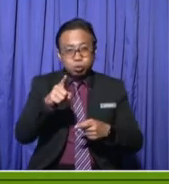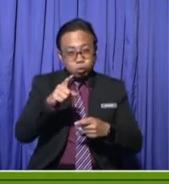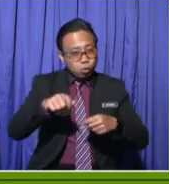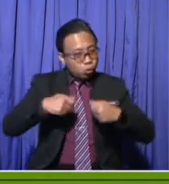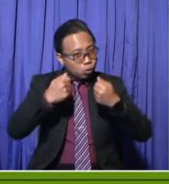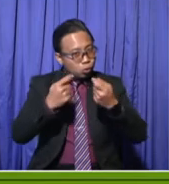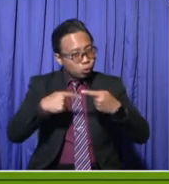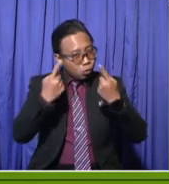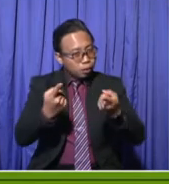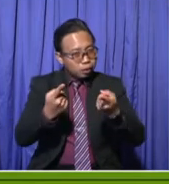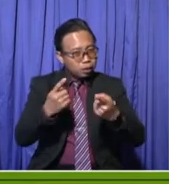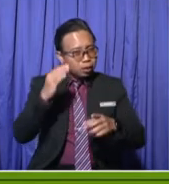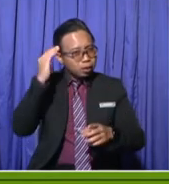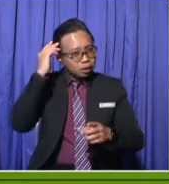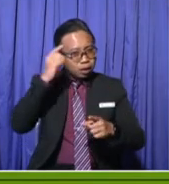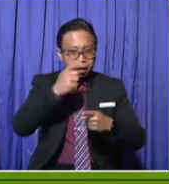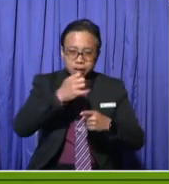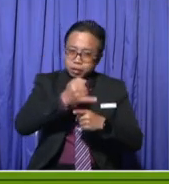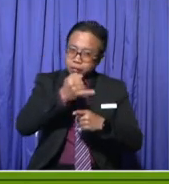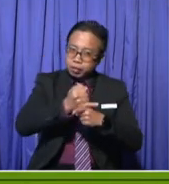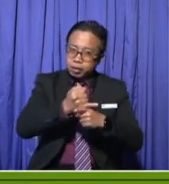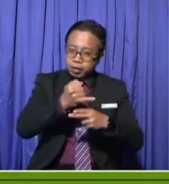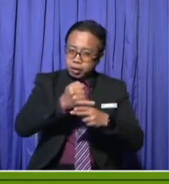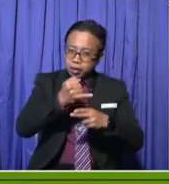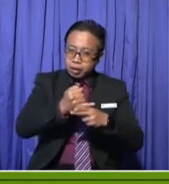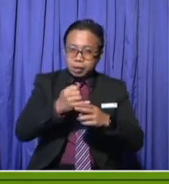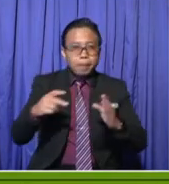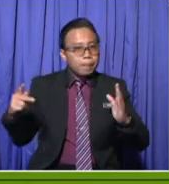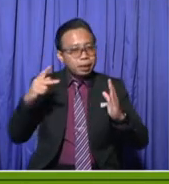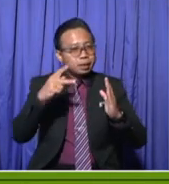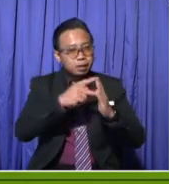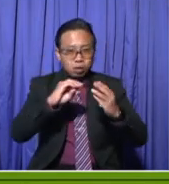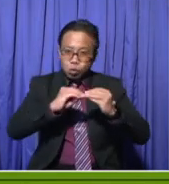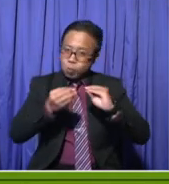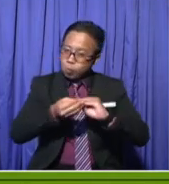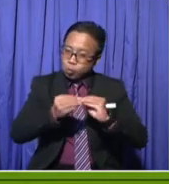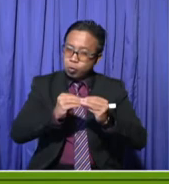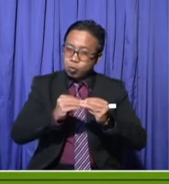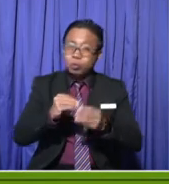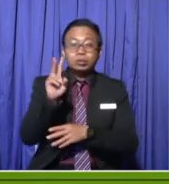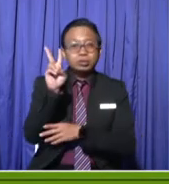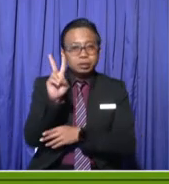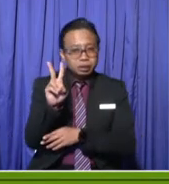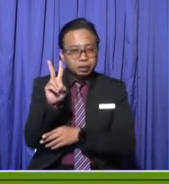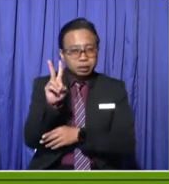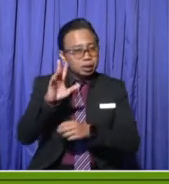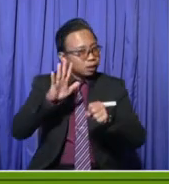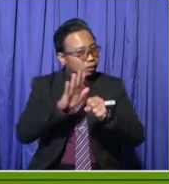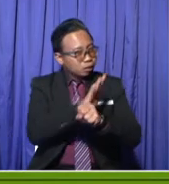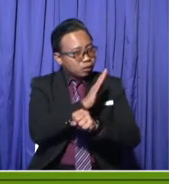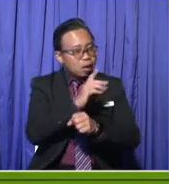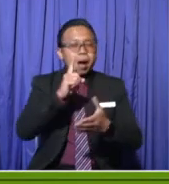to identify patterns for a given number series. Second, complete